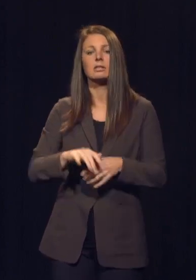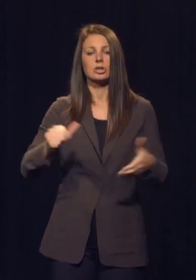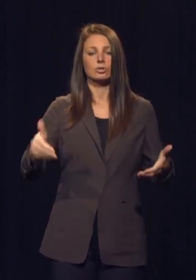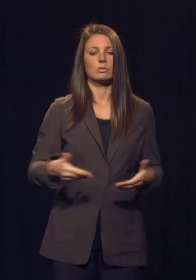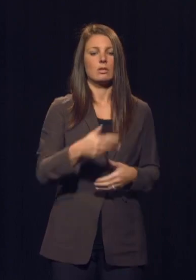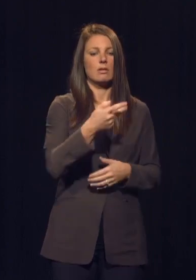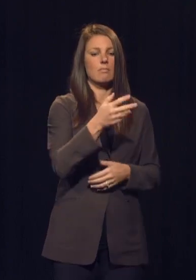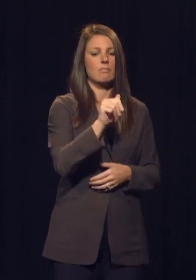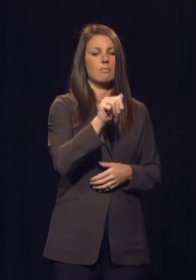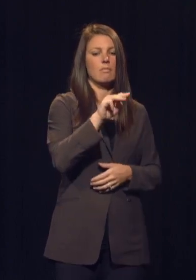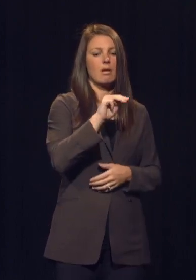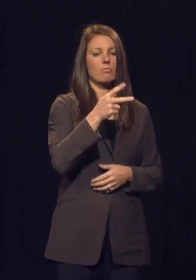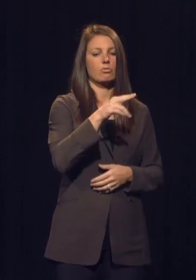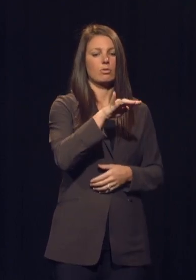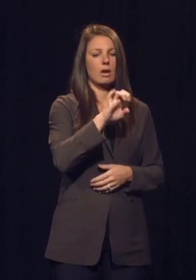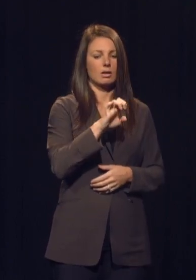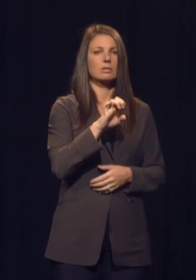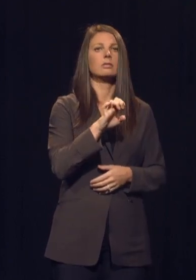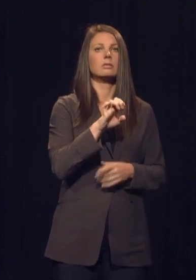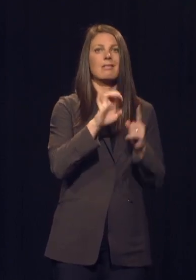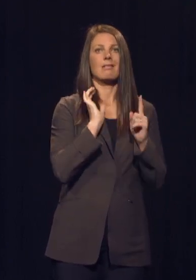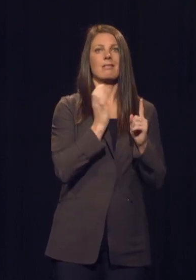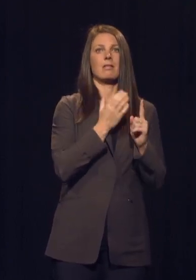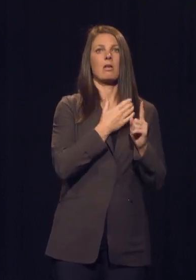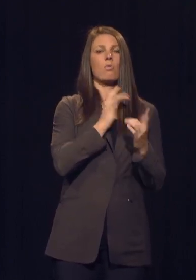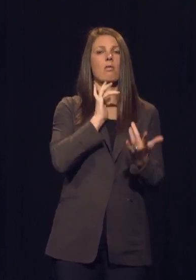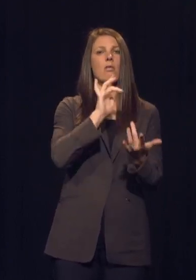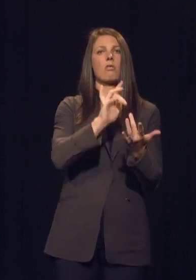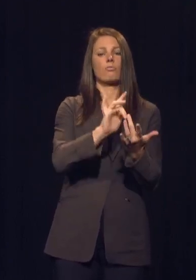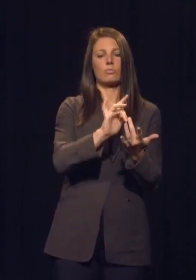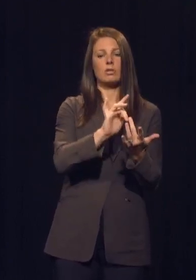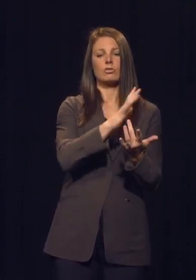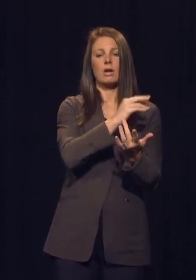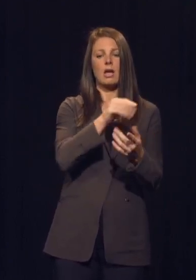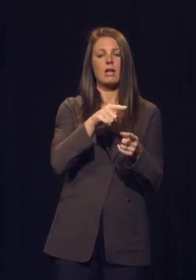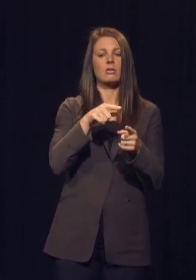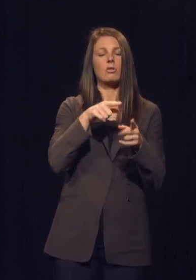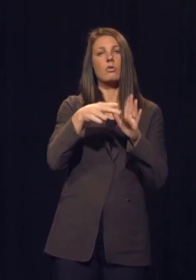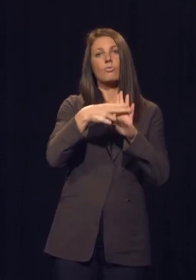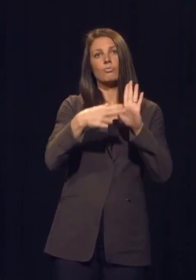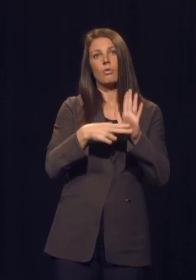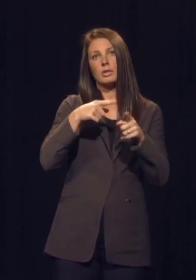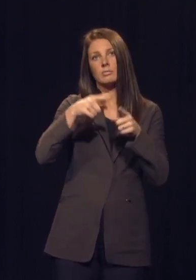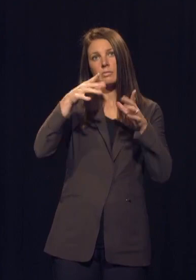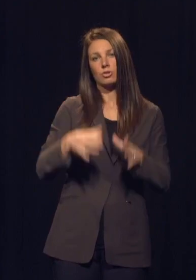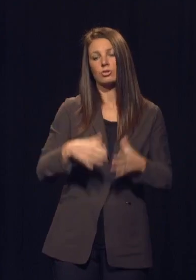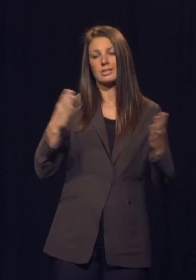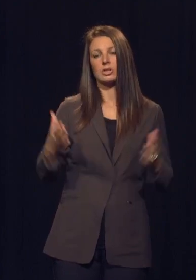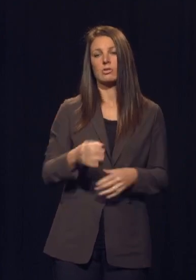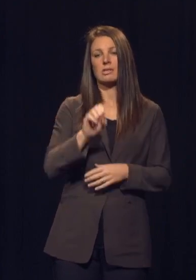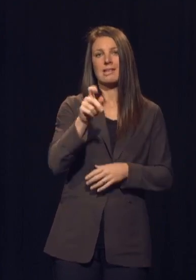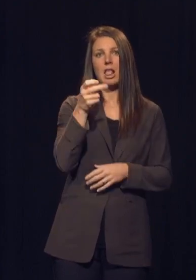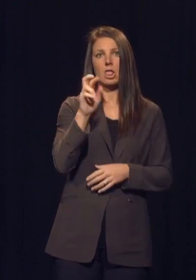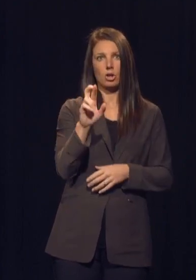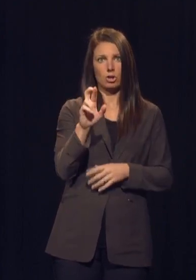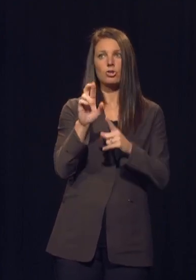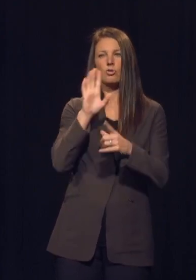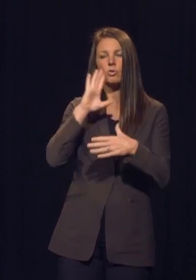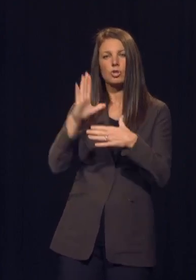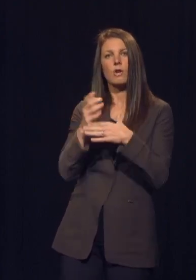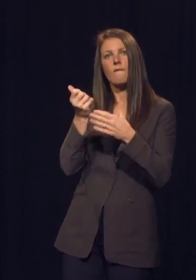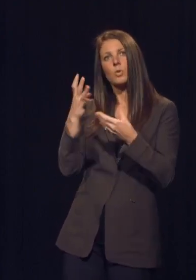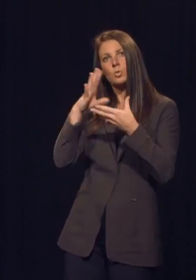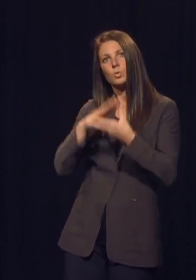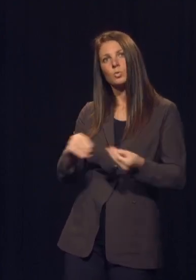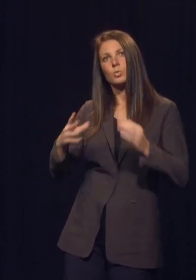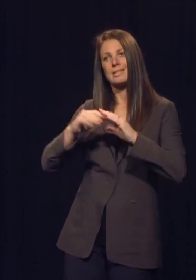Price, Sadler's Outreach and Enrollment Specialist. She will share with us her role at Sadler and a few stories of how she